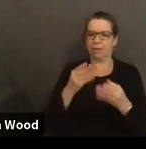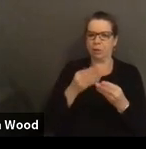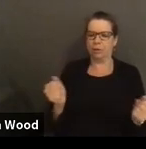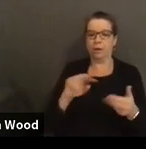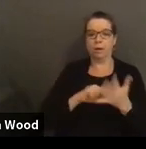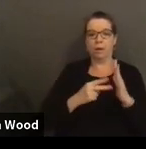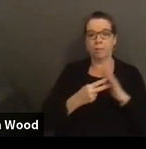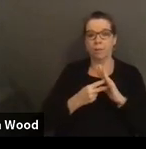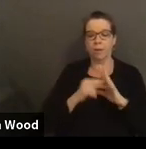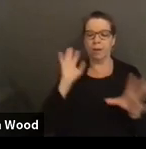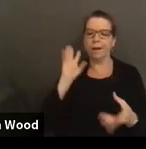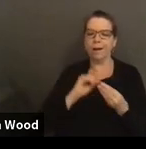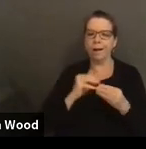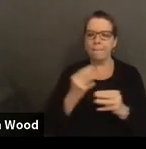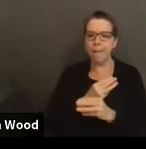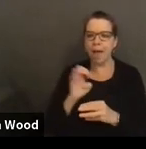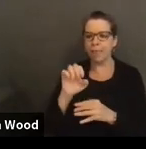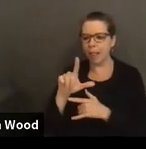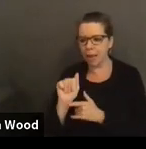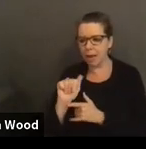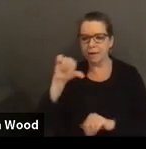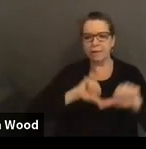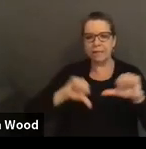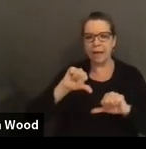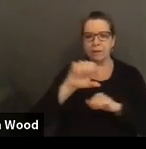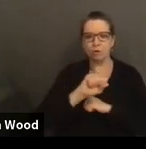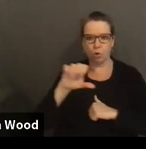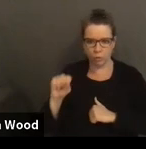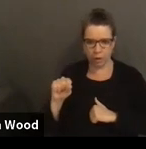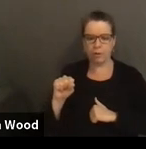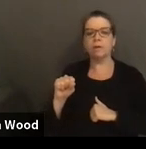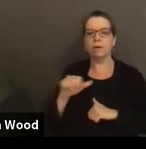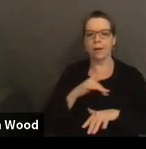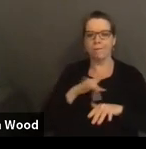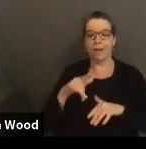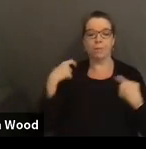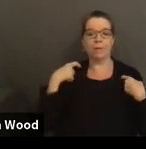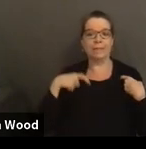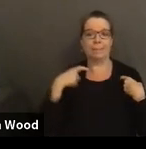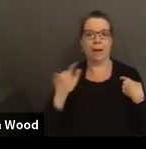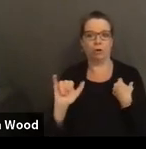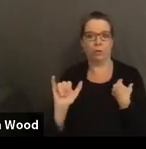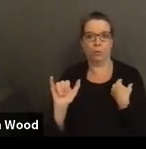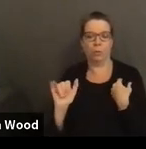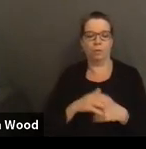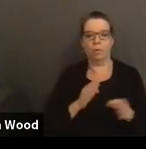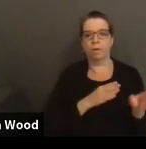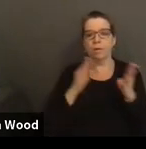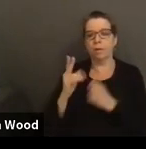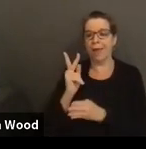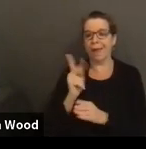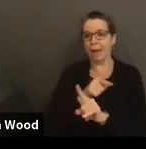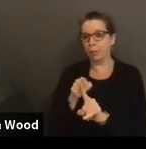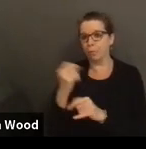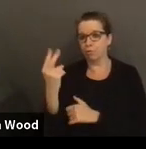math, ELA, science and social studies, and is available in Spanish. Then we have K through